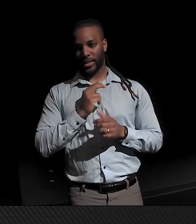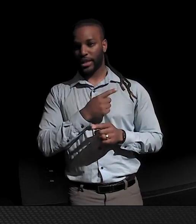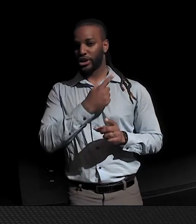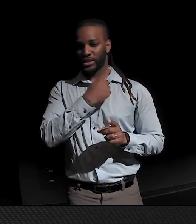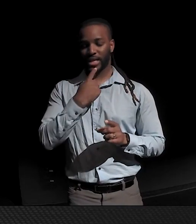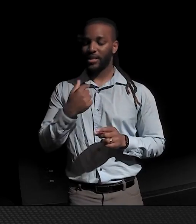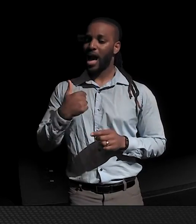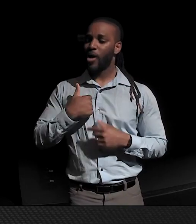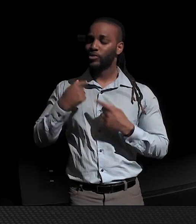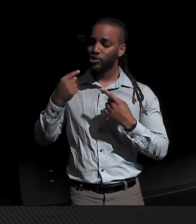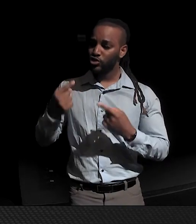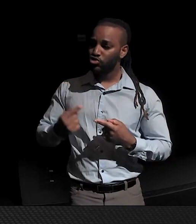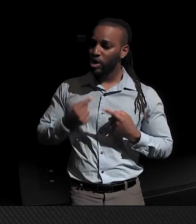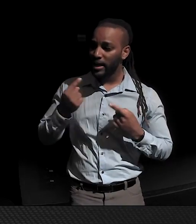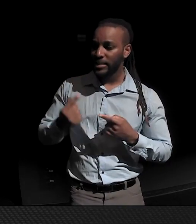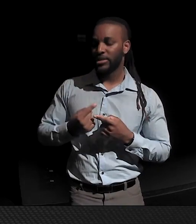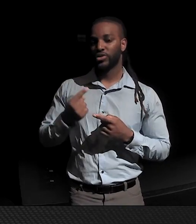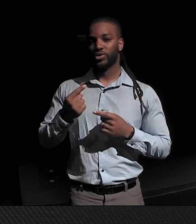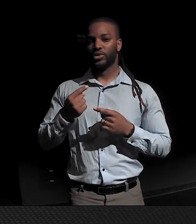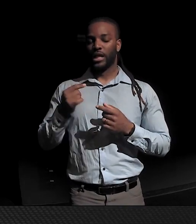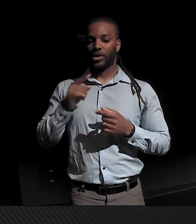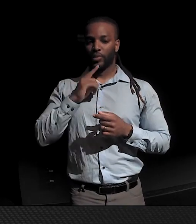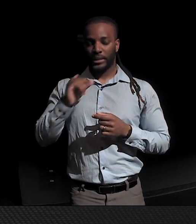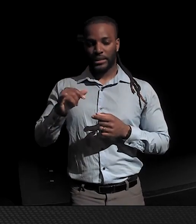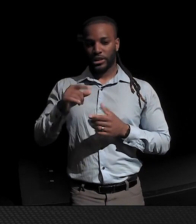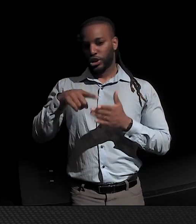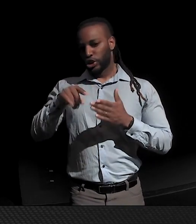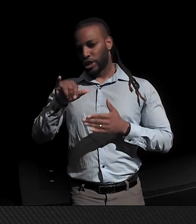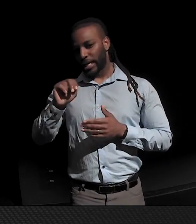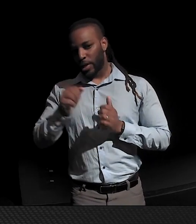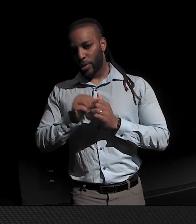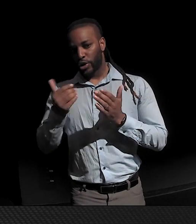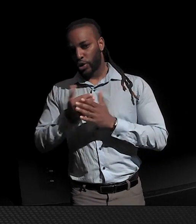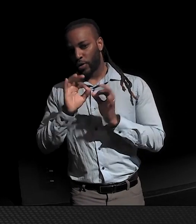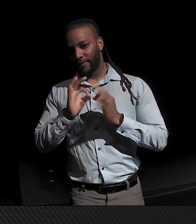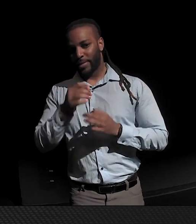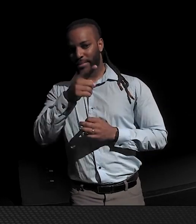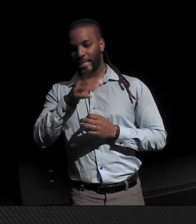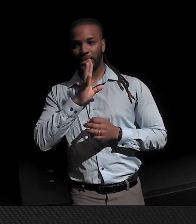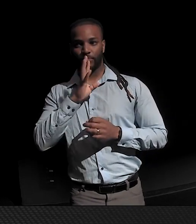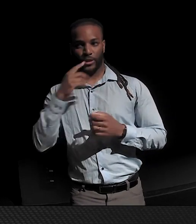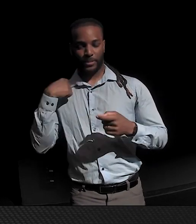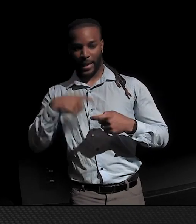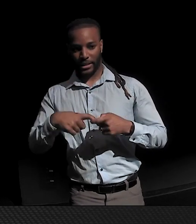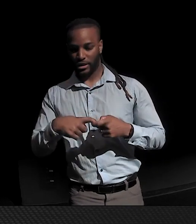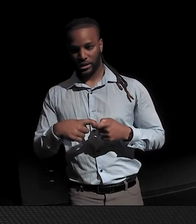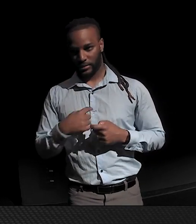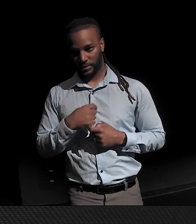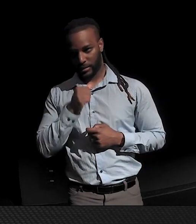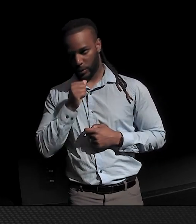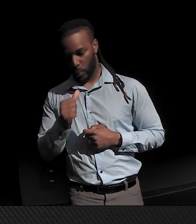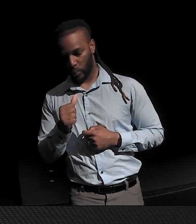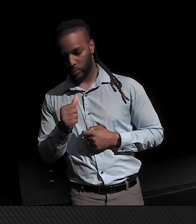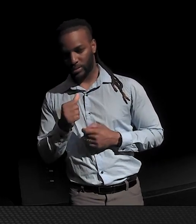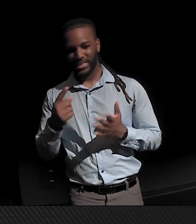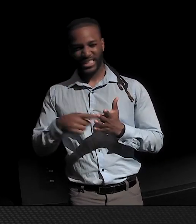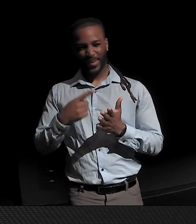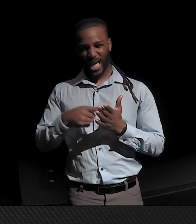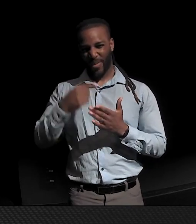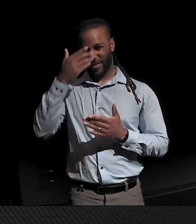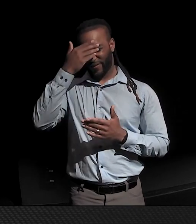said, I was struggling to check in with a new family because they were Spanish-speaking, and I'm not. Sometimes we